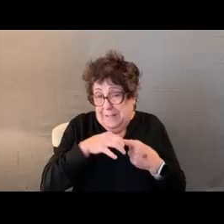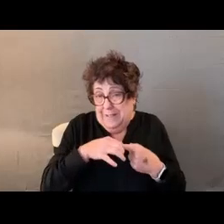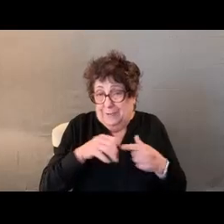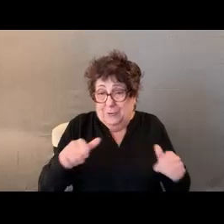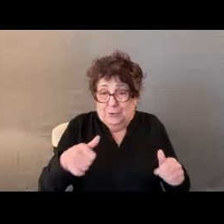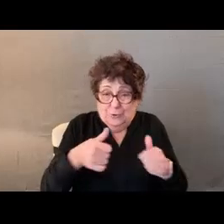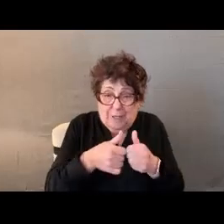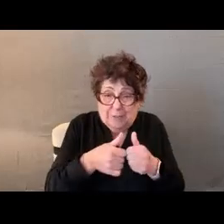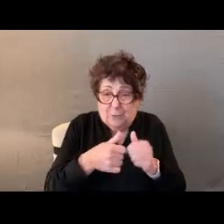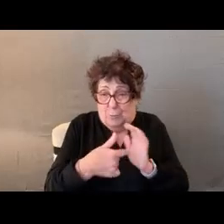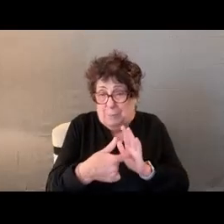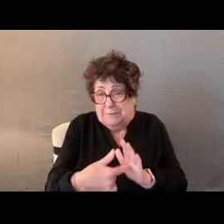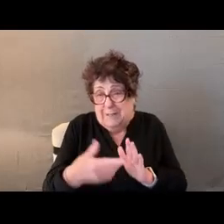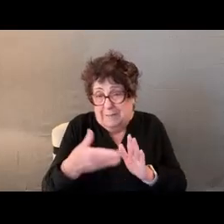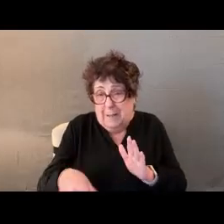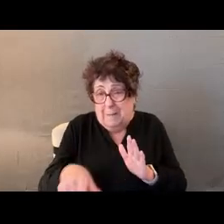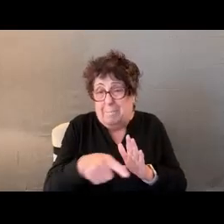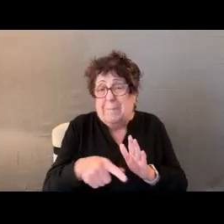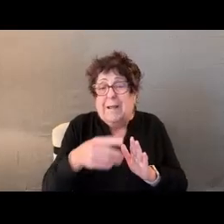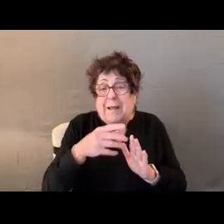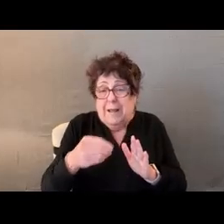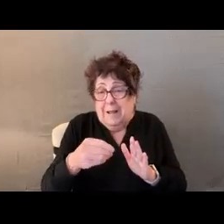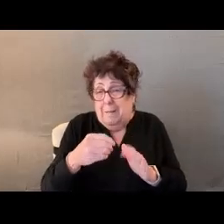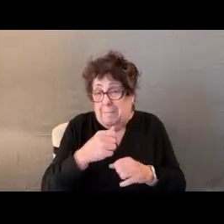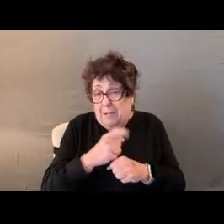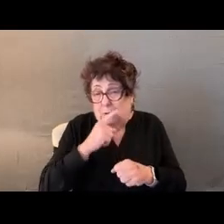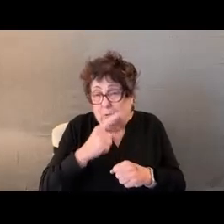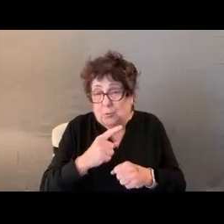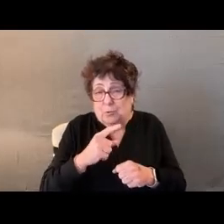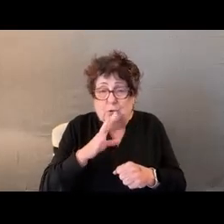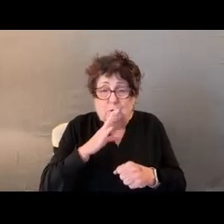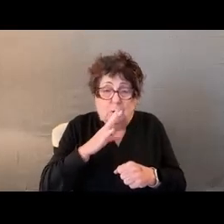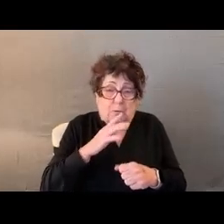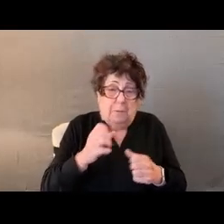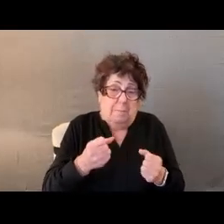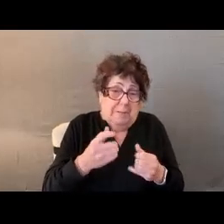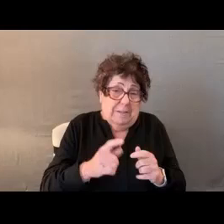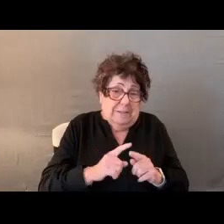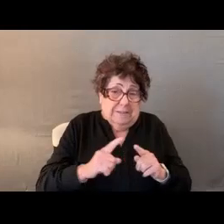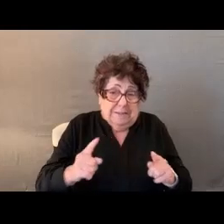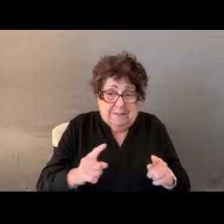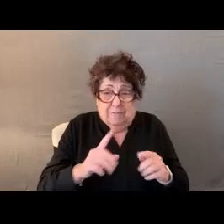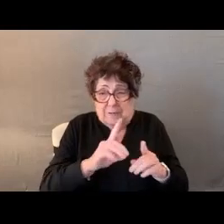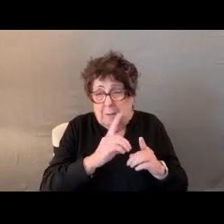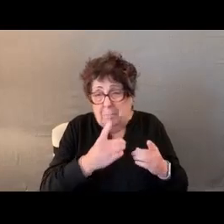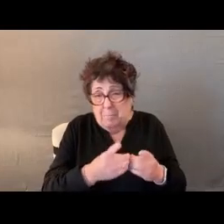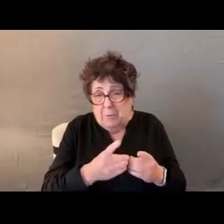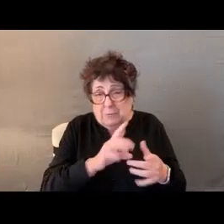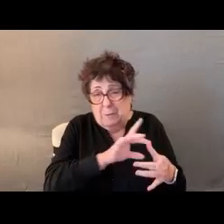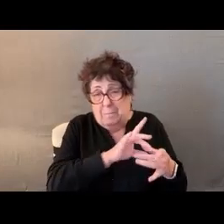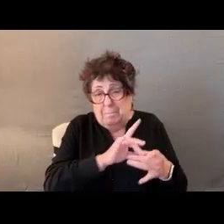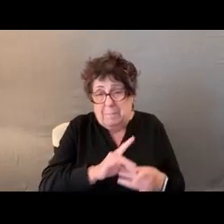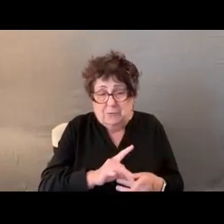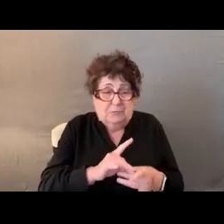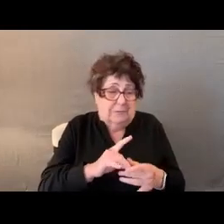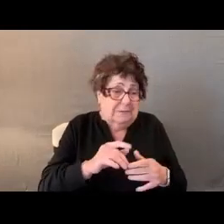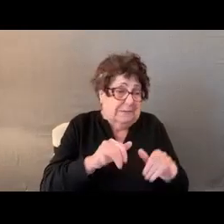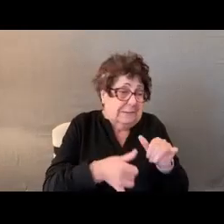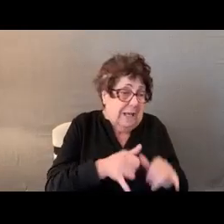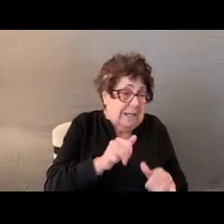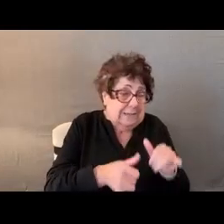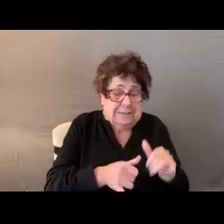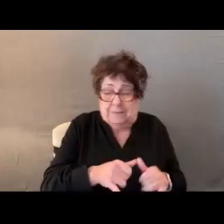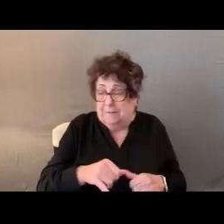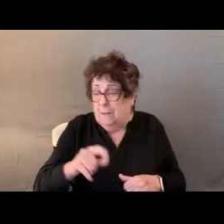cross section of departments based on different sizes and geographic locations, and whether they were